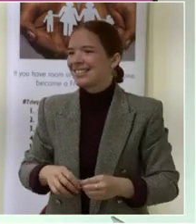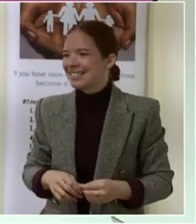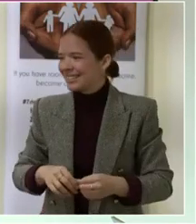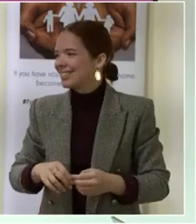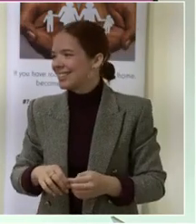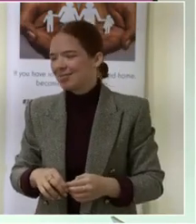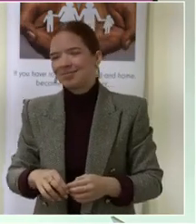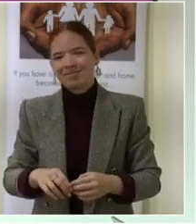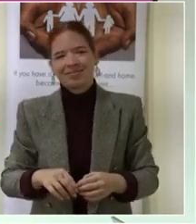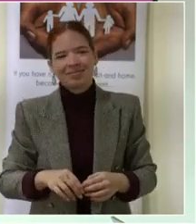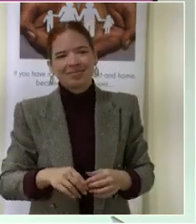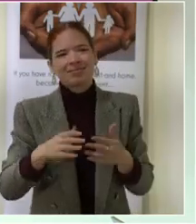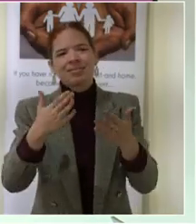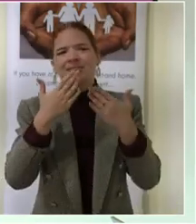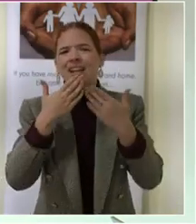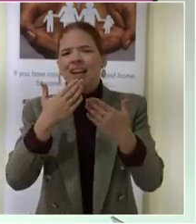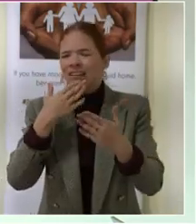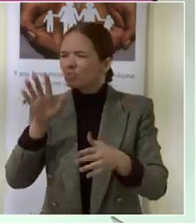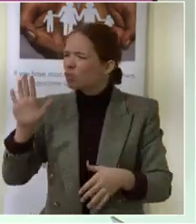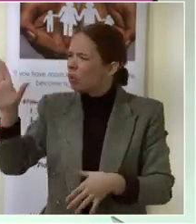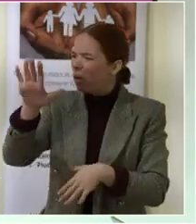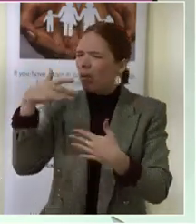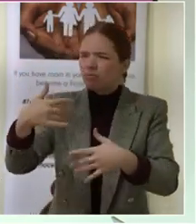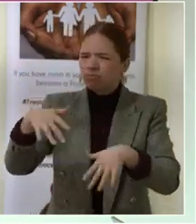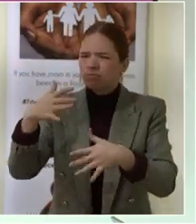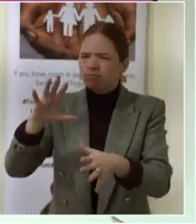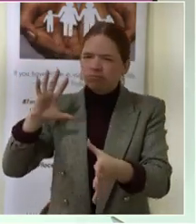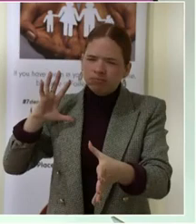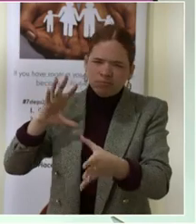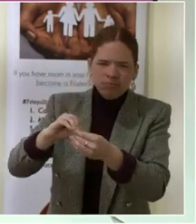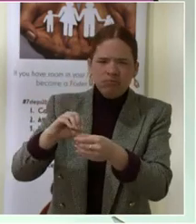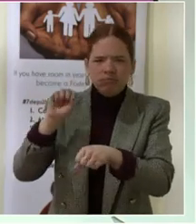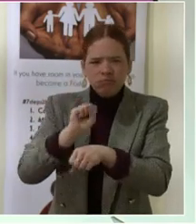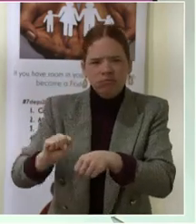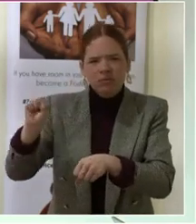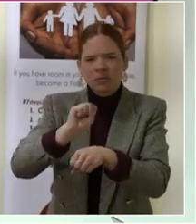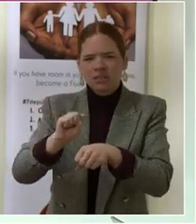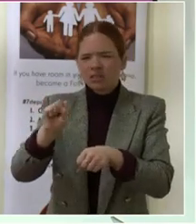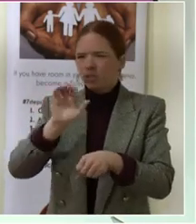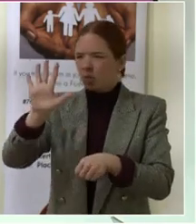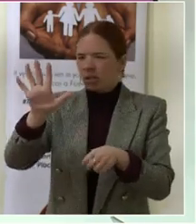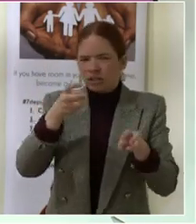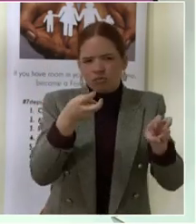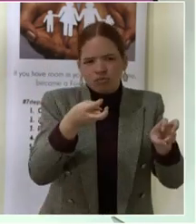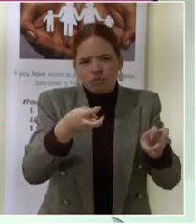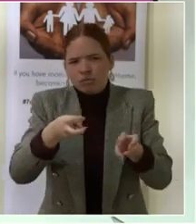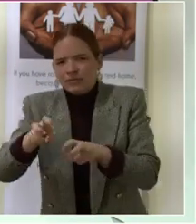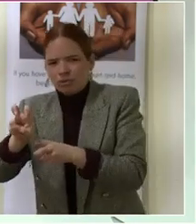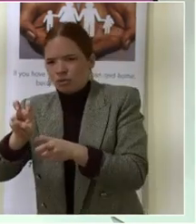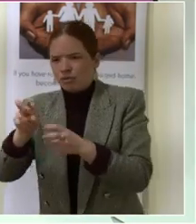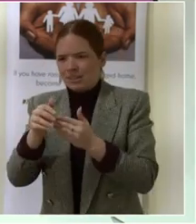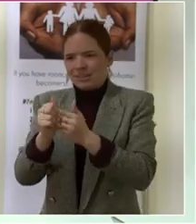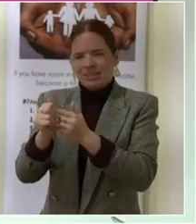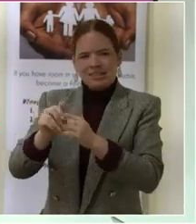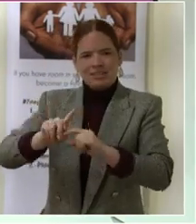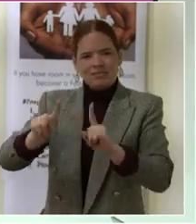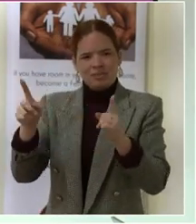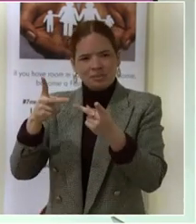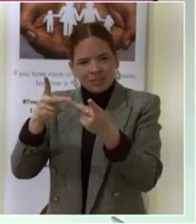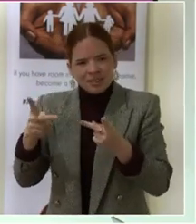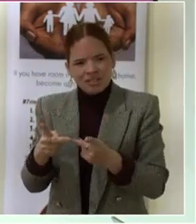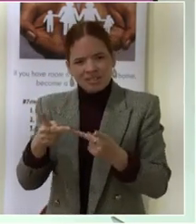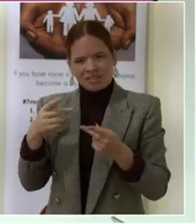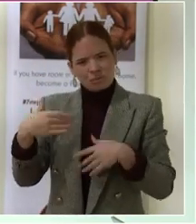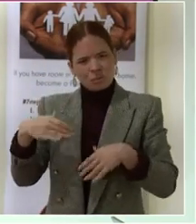I want to thank them for working with us through transitions and continuing to be very focused on